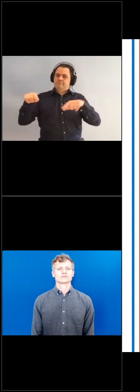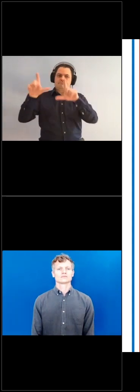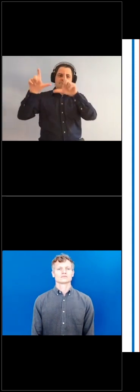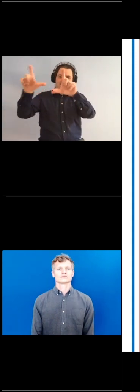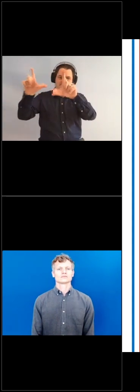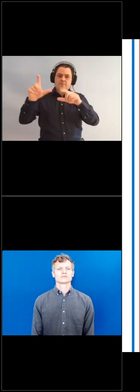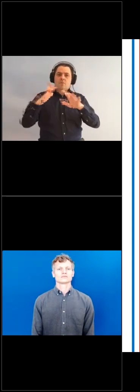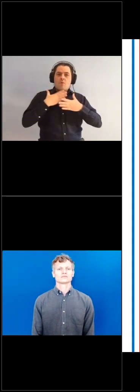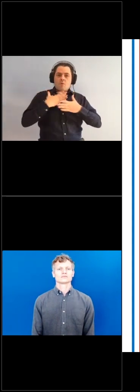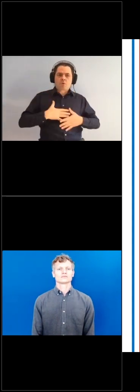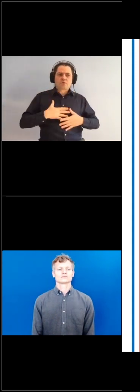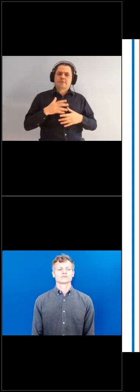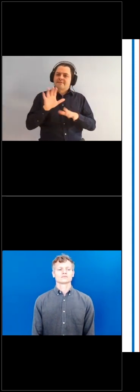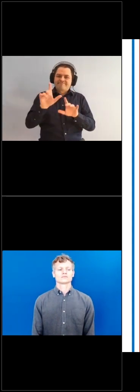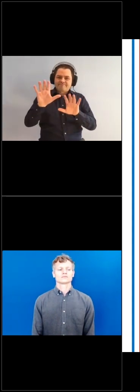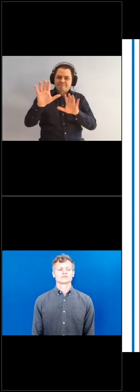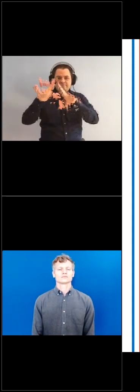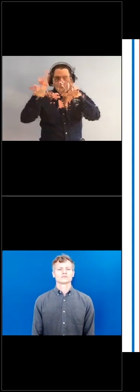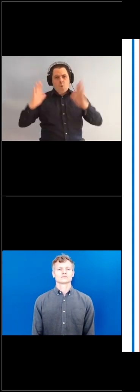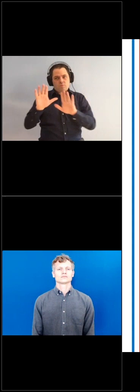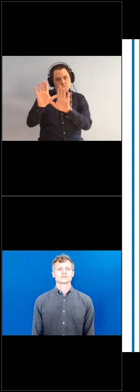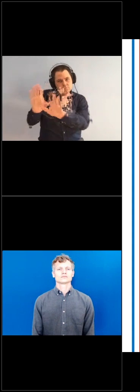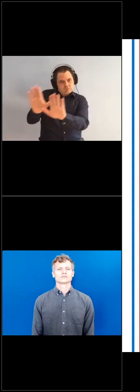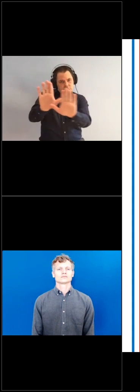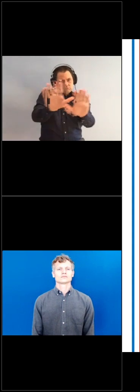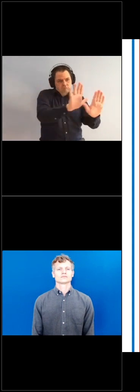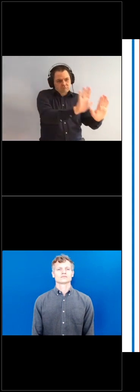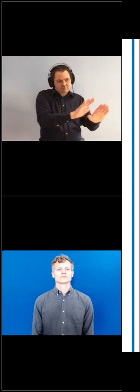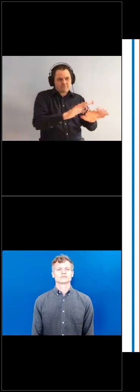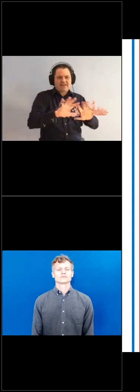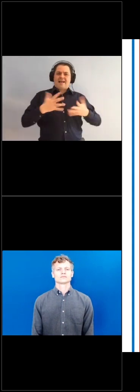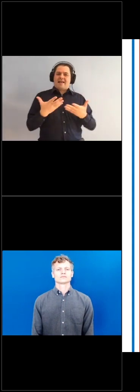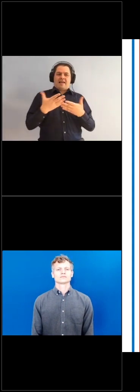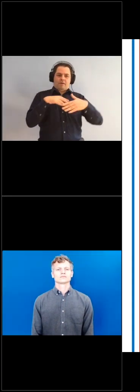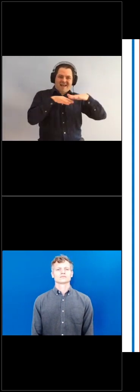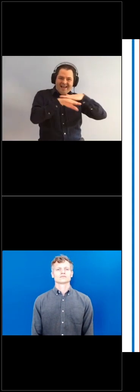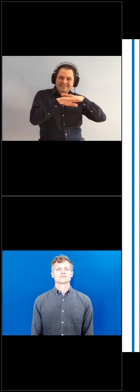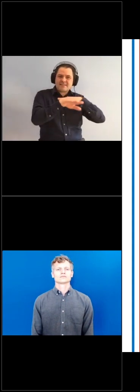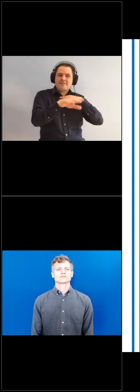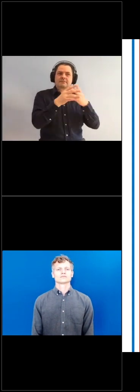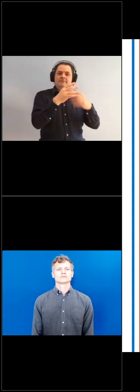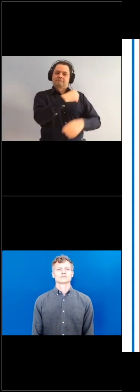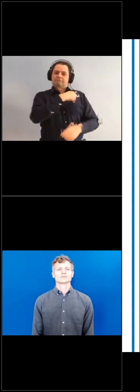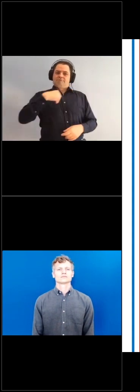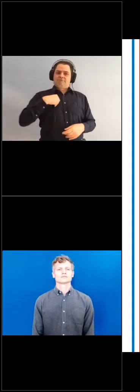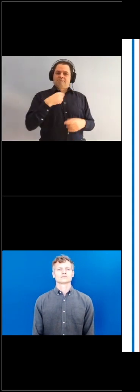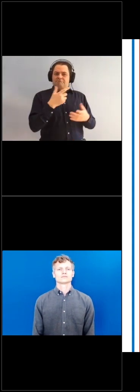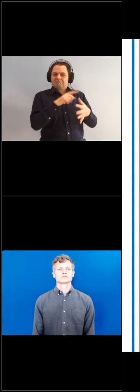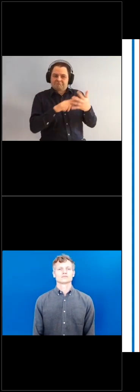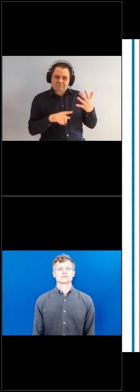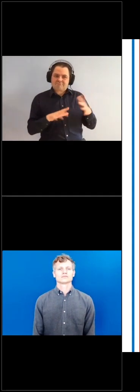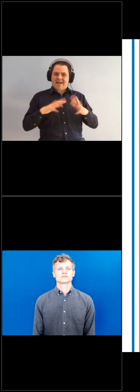plans, how to access services, but as well how to stay healthy and safe. This could be, for